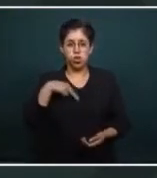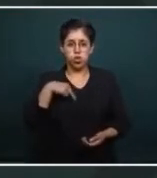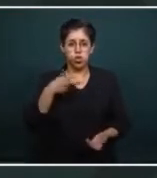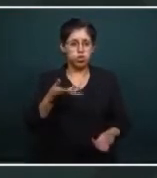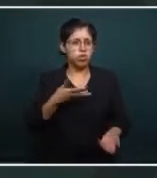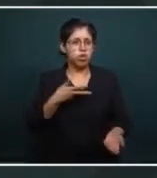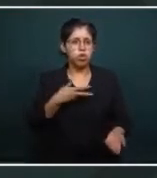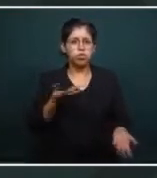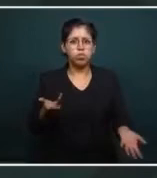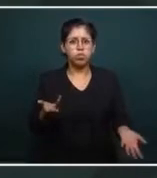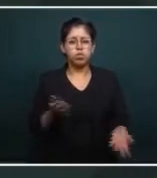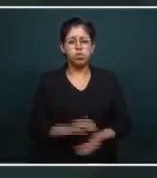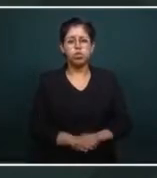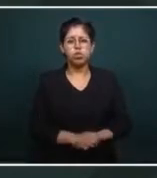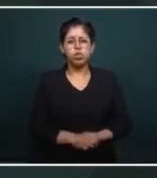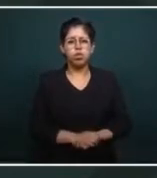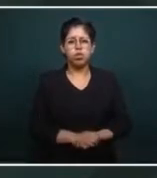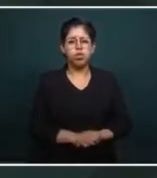we have que